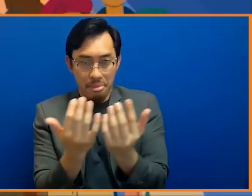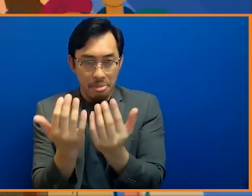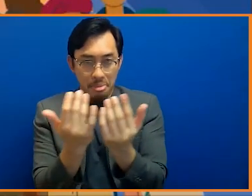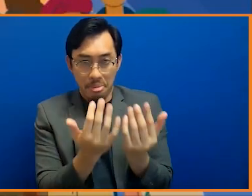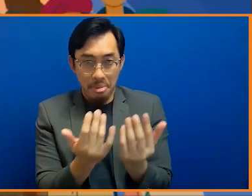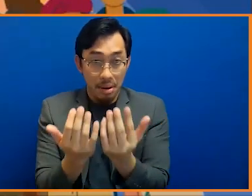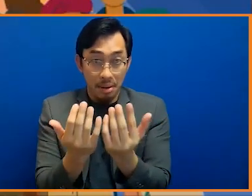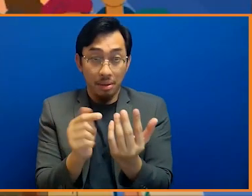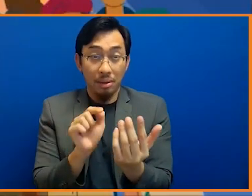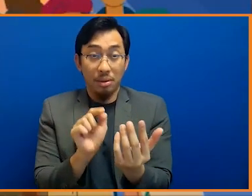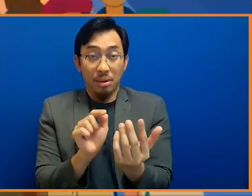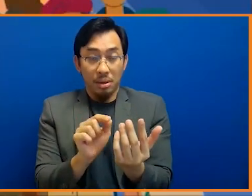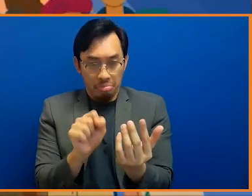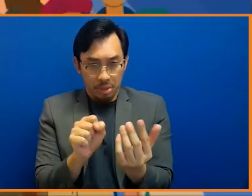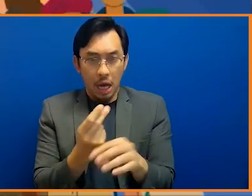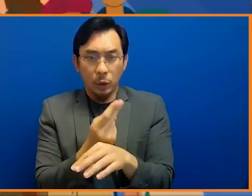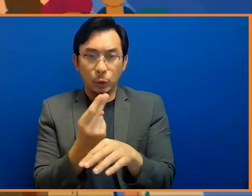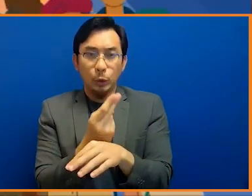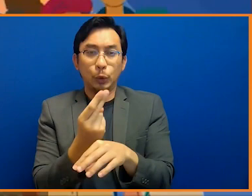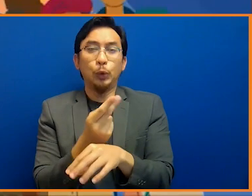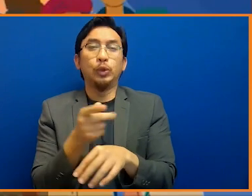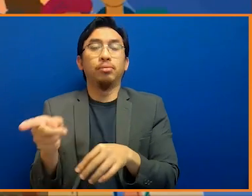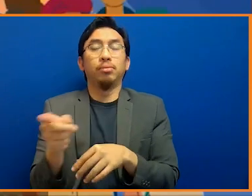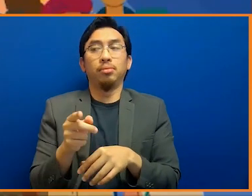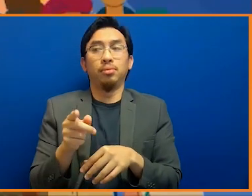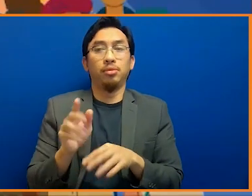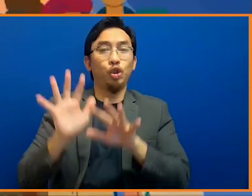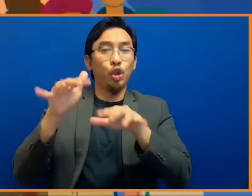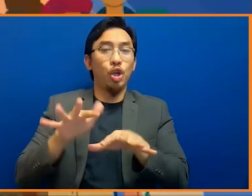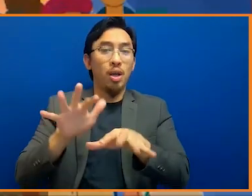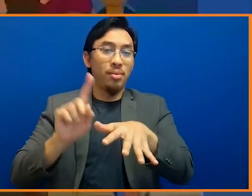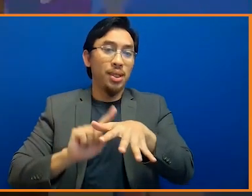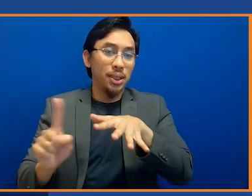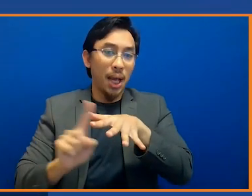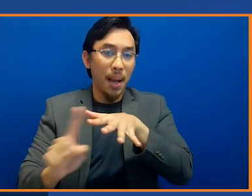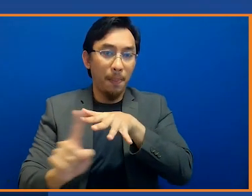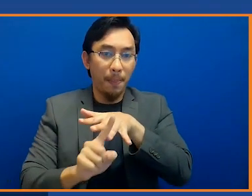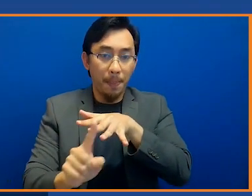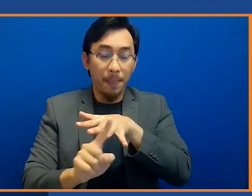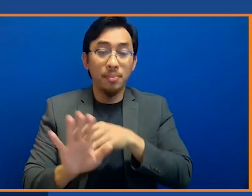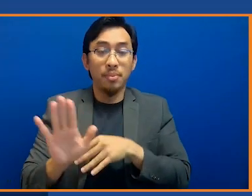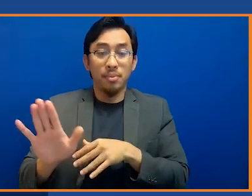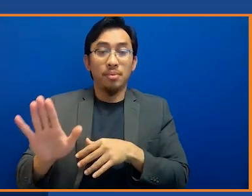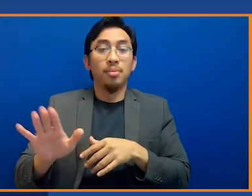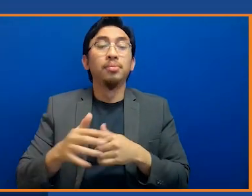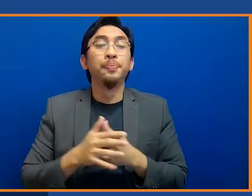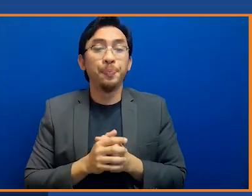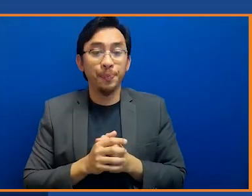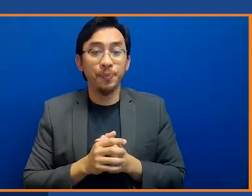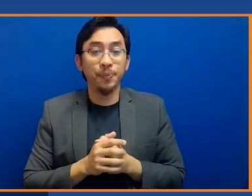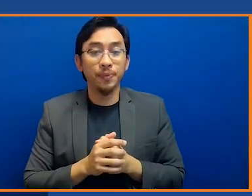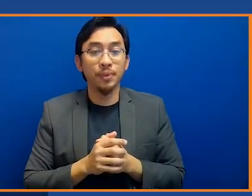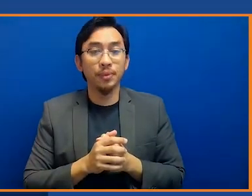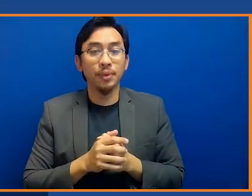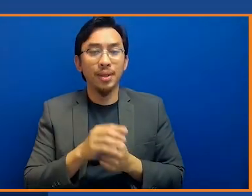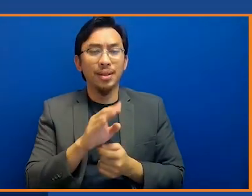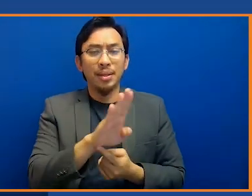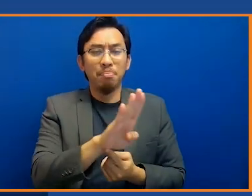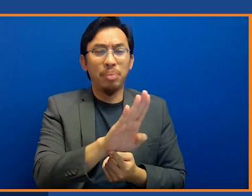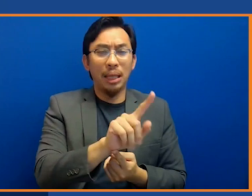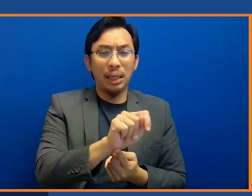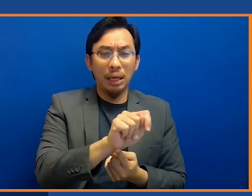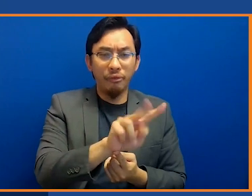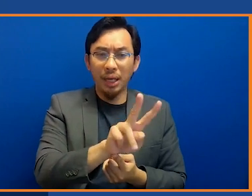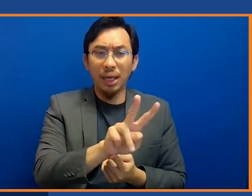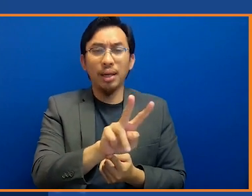be used an alternative tsunami escape building. So the name of the method is combination between